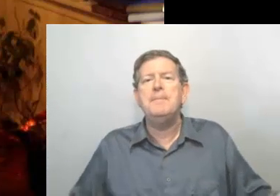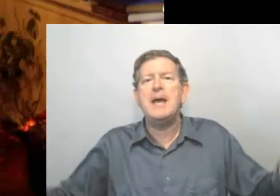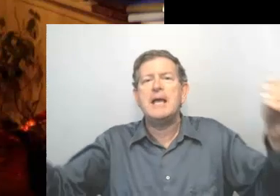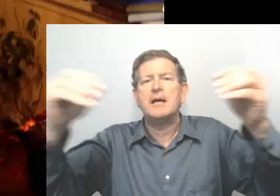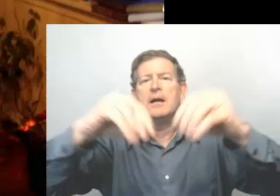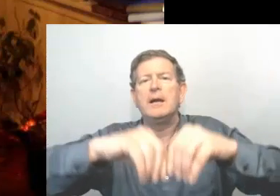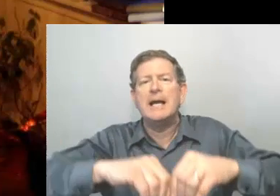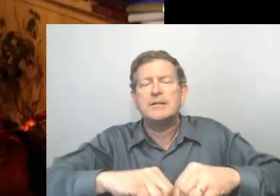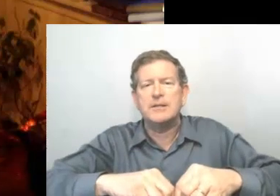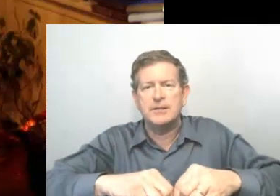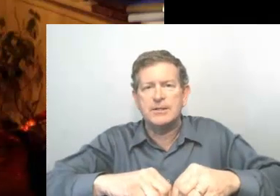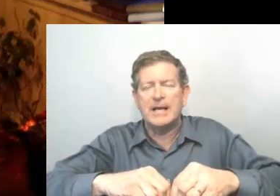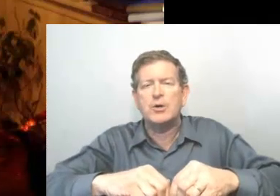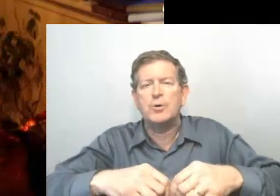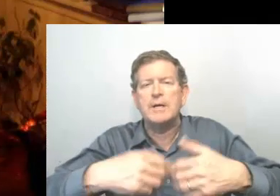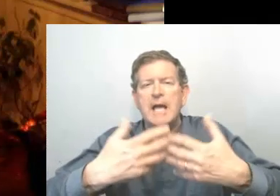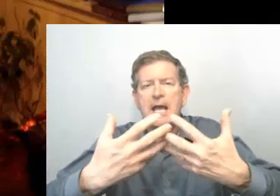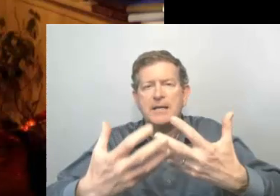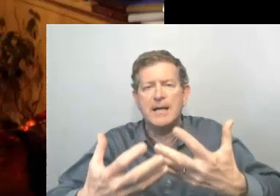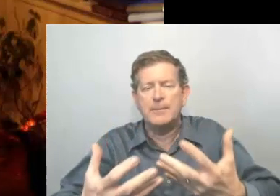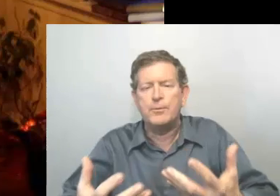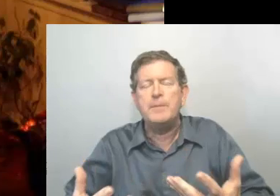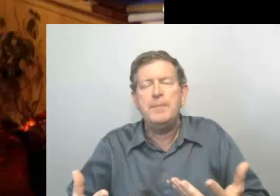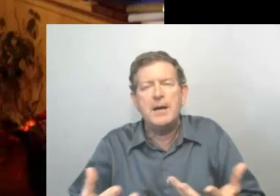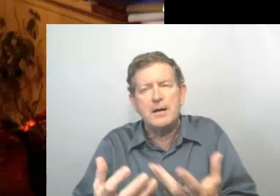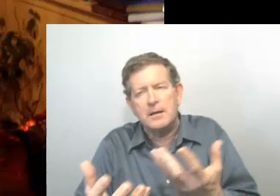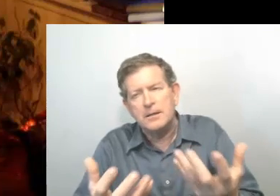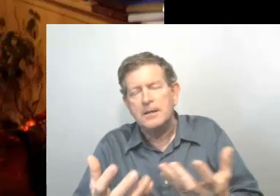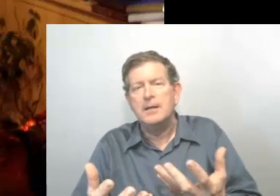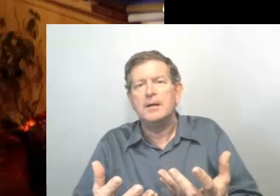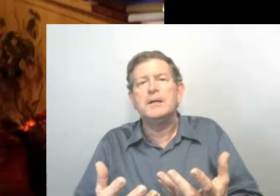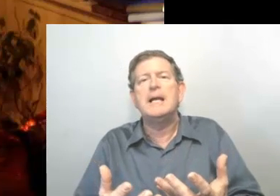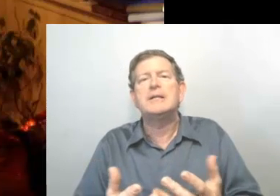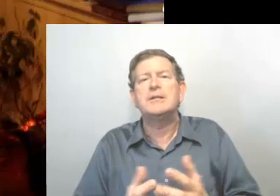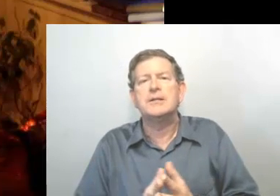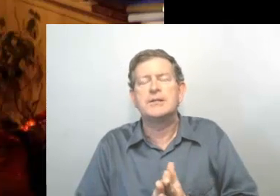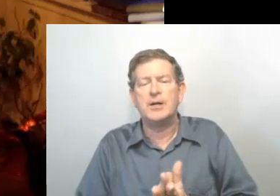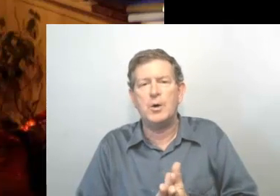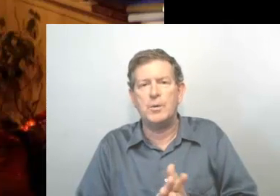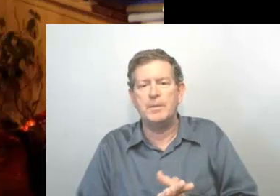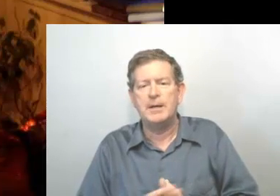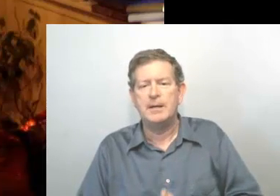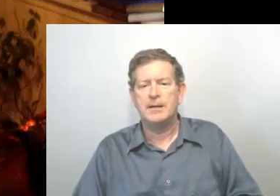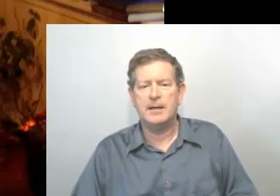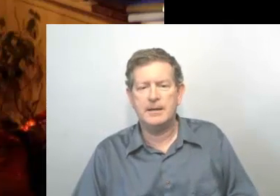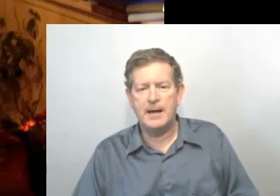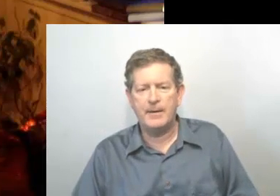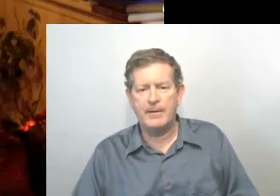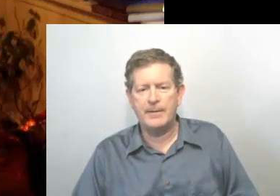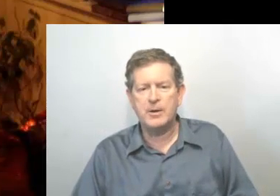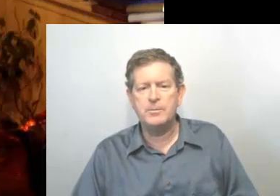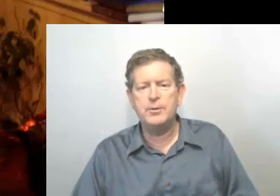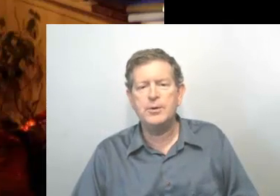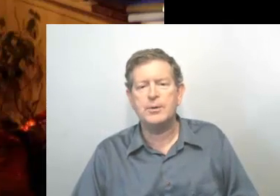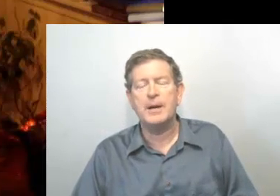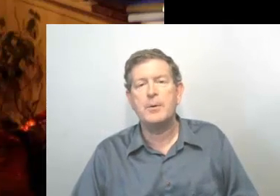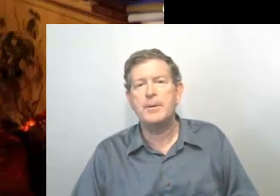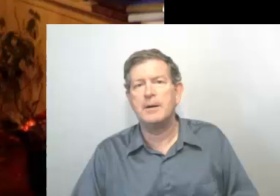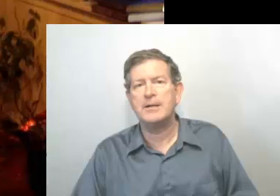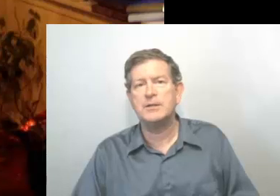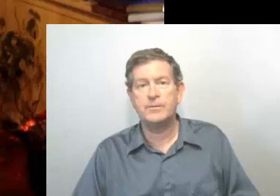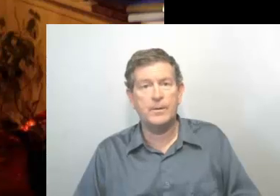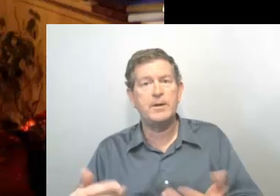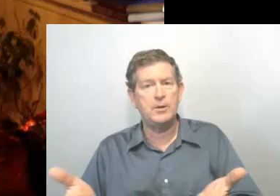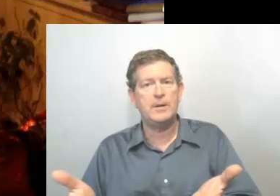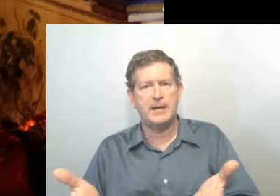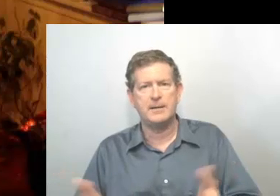I make lessons. I prepare lessons at home. On the computer, I